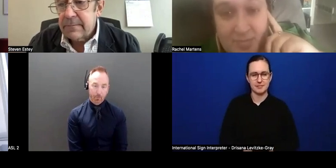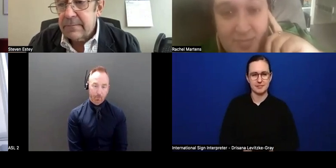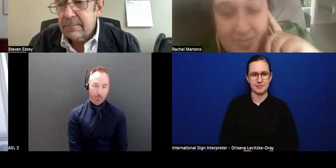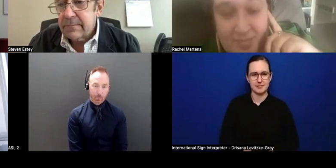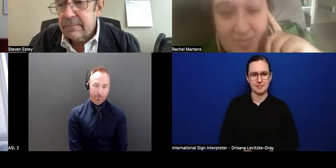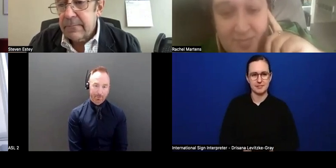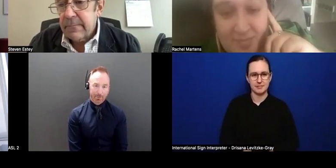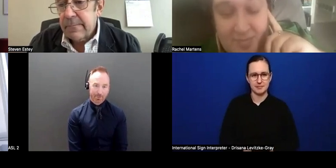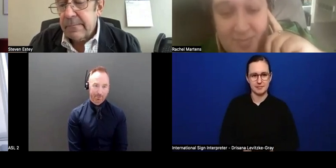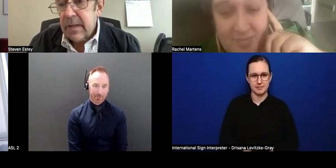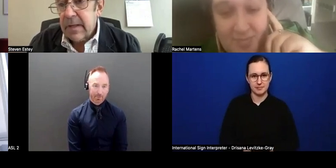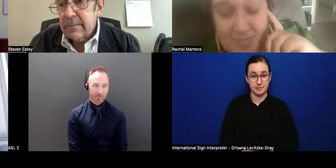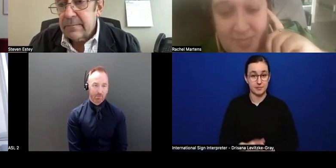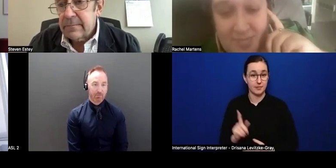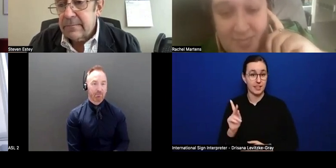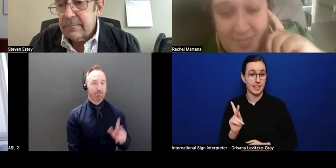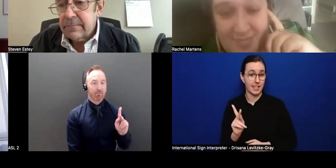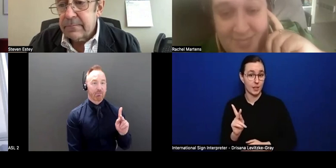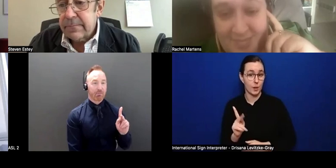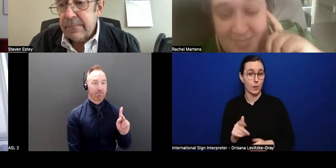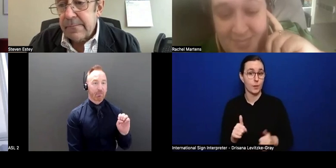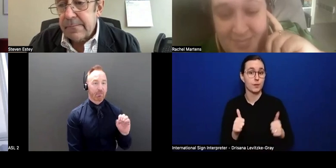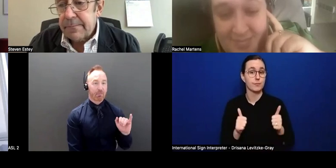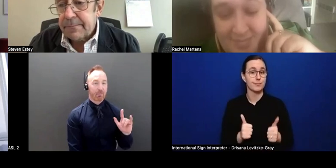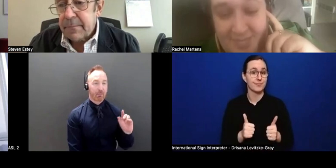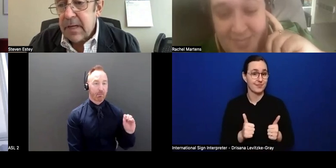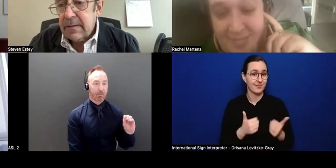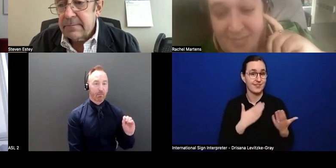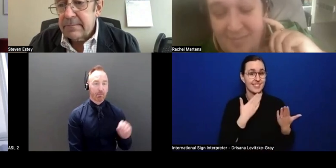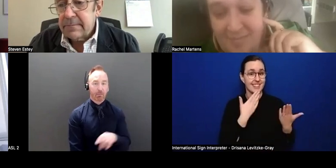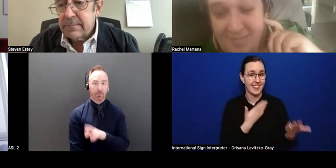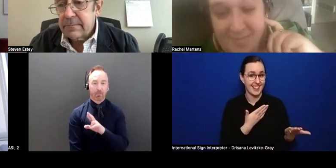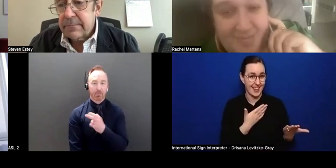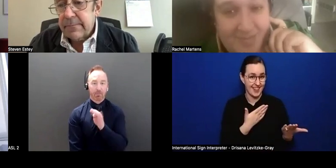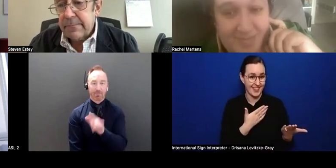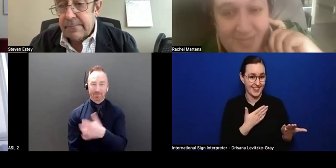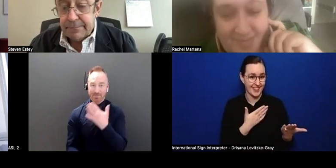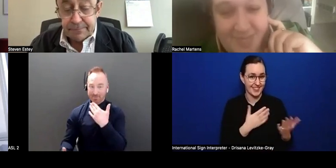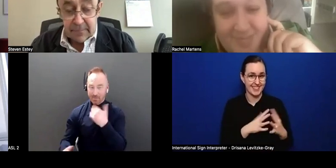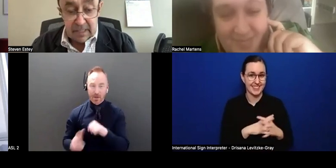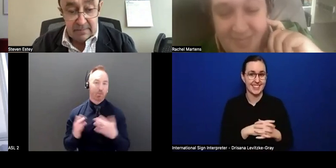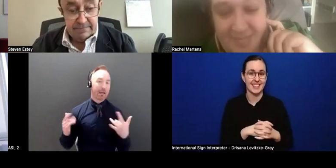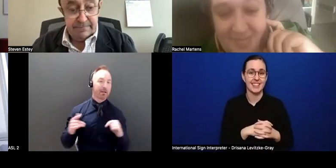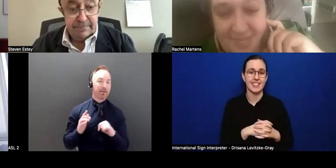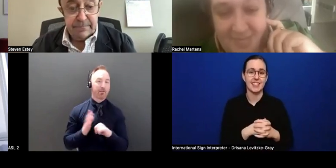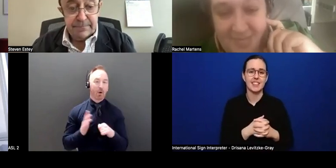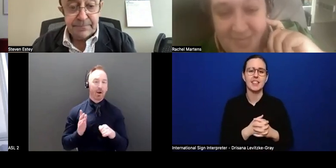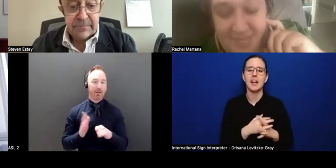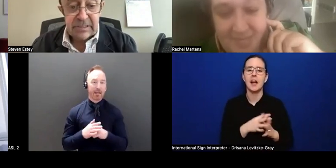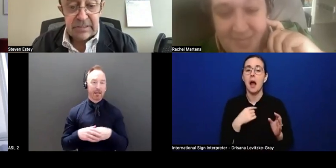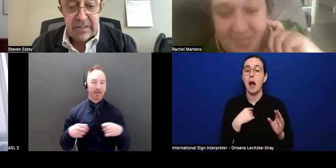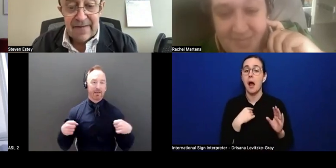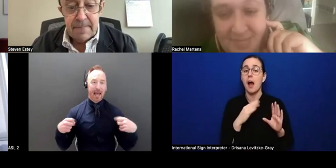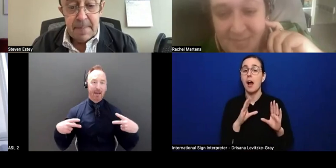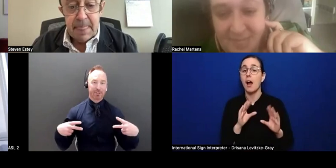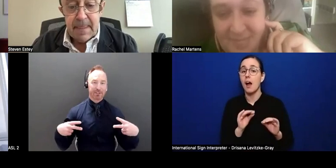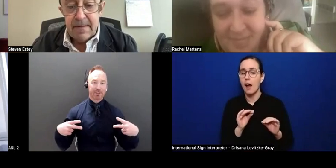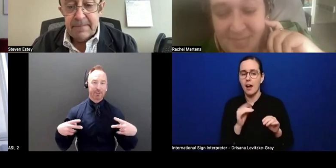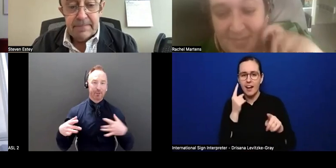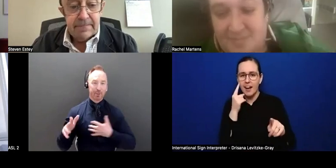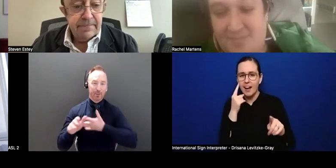Thank you, Rachel. So I was trying to wait for the caption to roll. So thank you